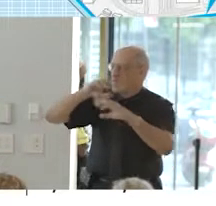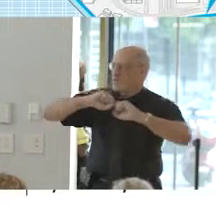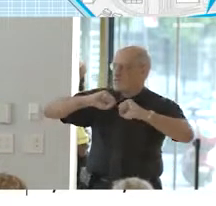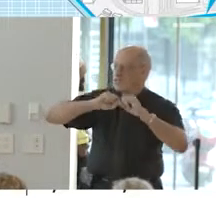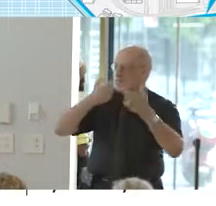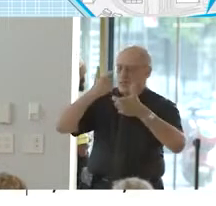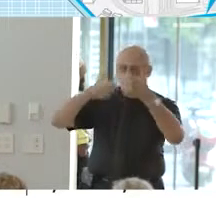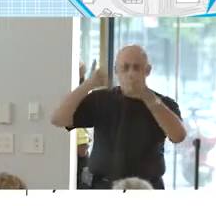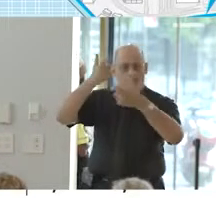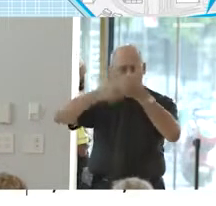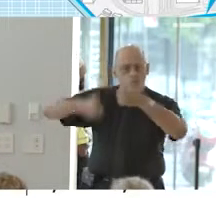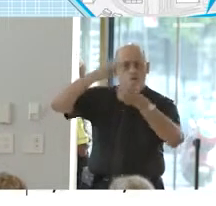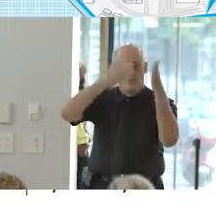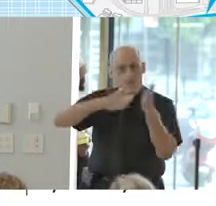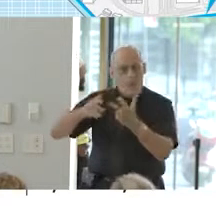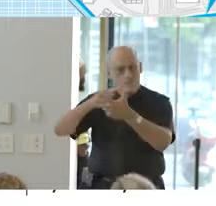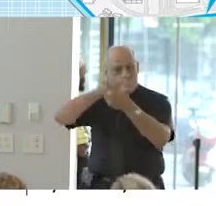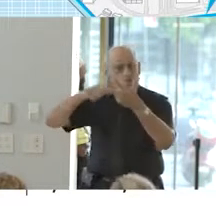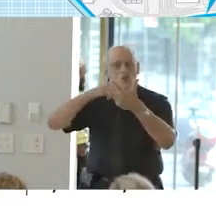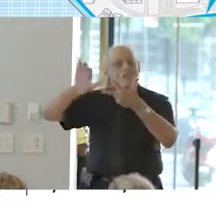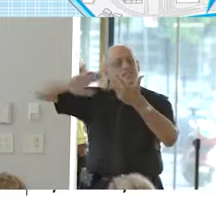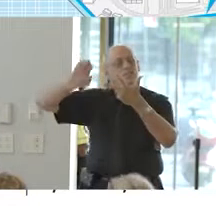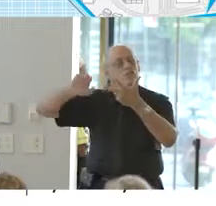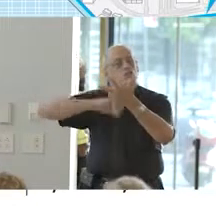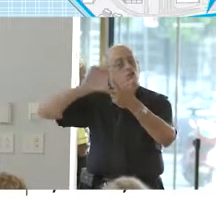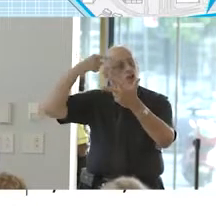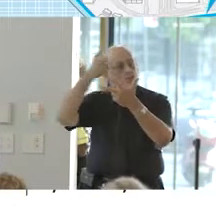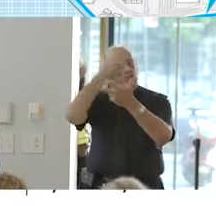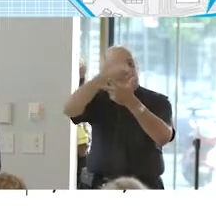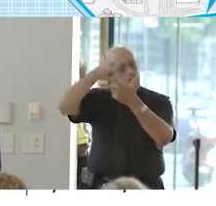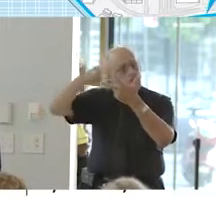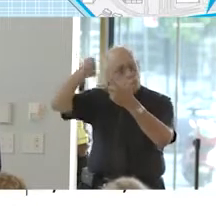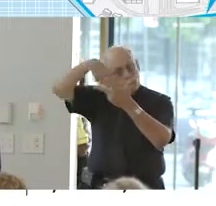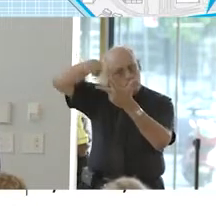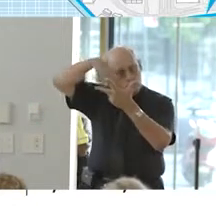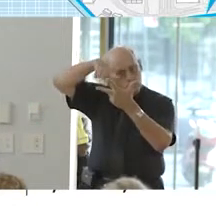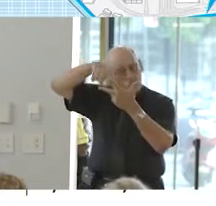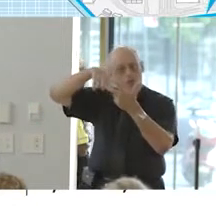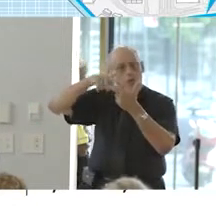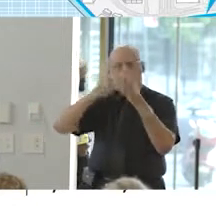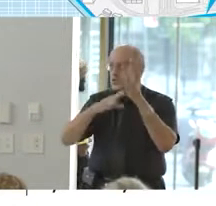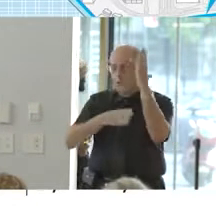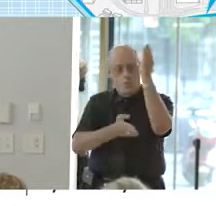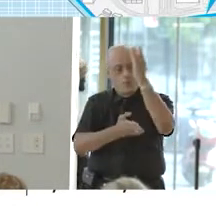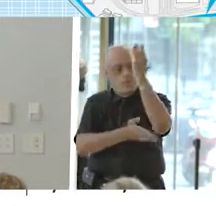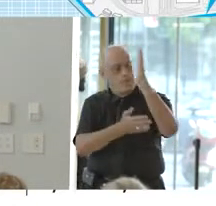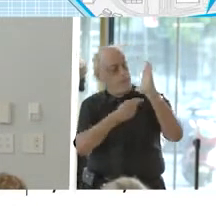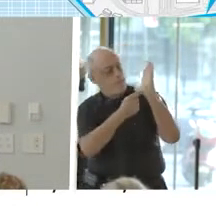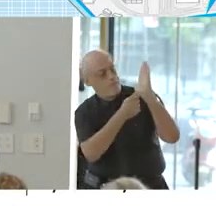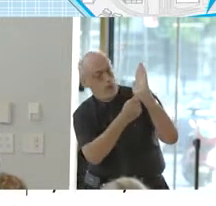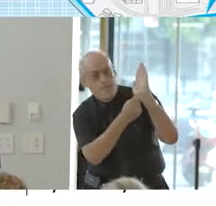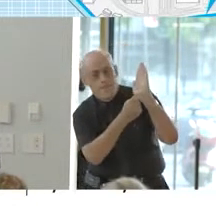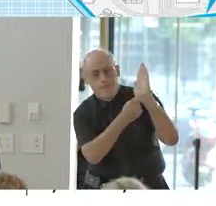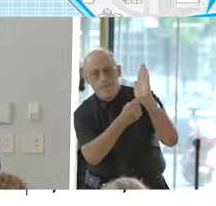being managed by the City of New York. And then at the very tip of Manhattan,